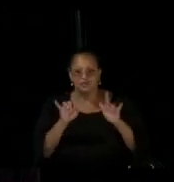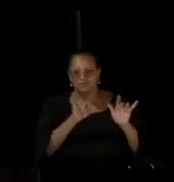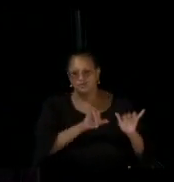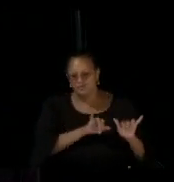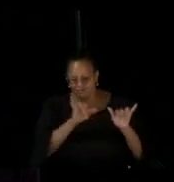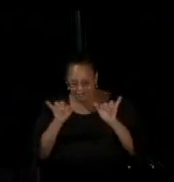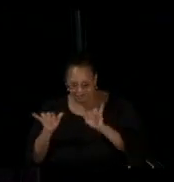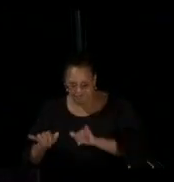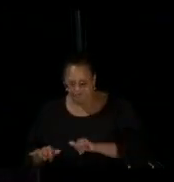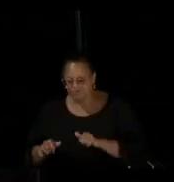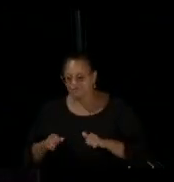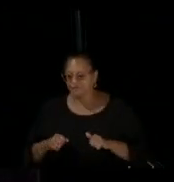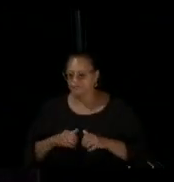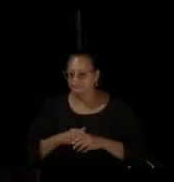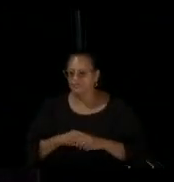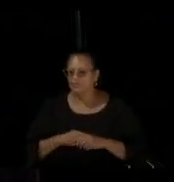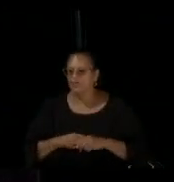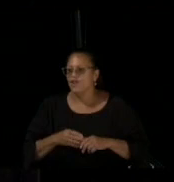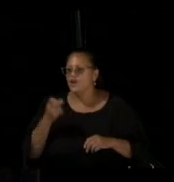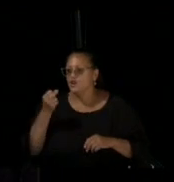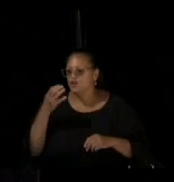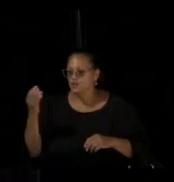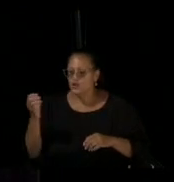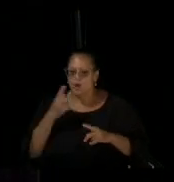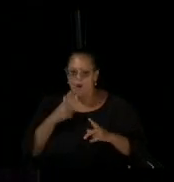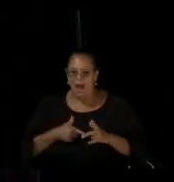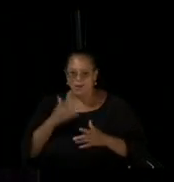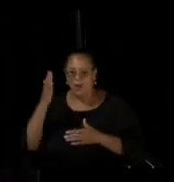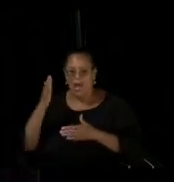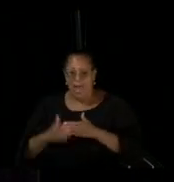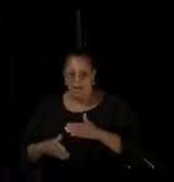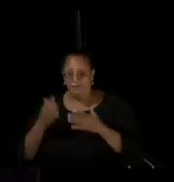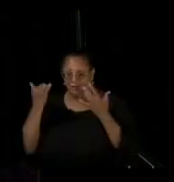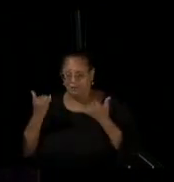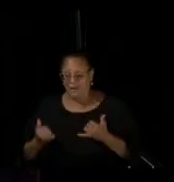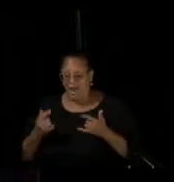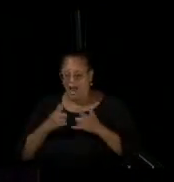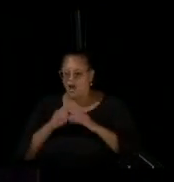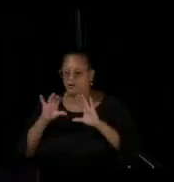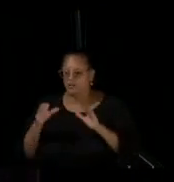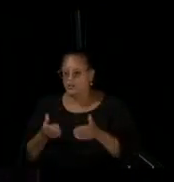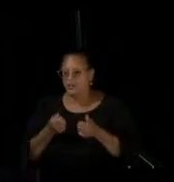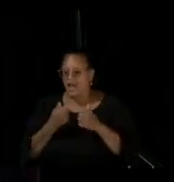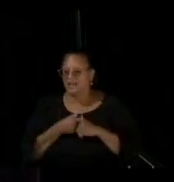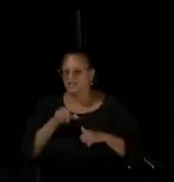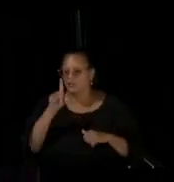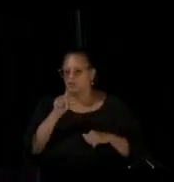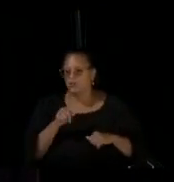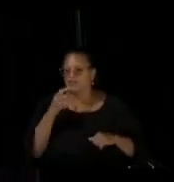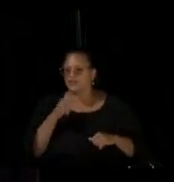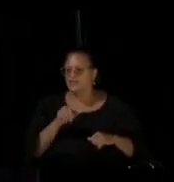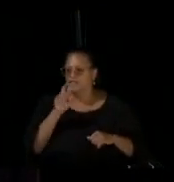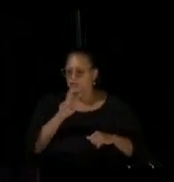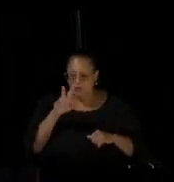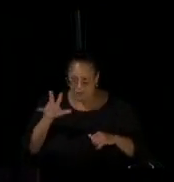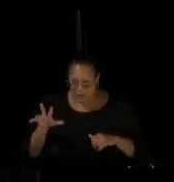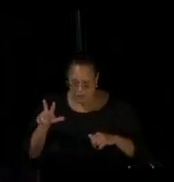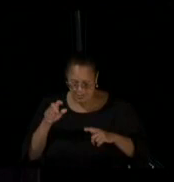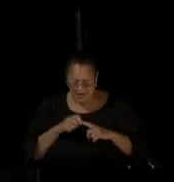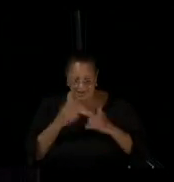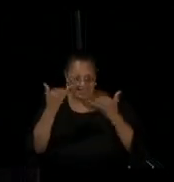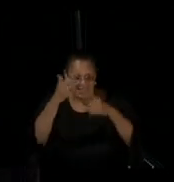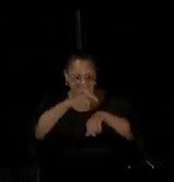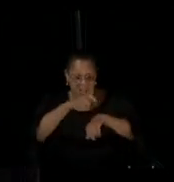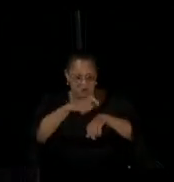they want to be treated. So I will end my speech here. Class of 2023, it's time to receive